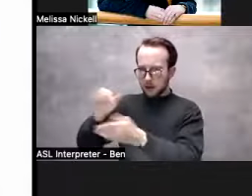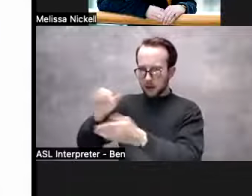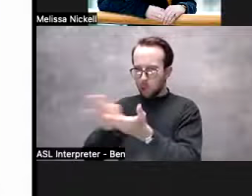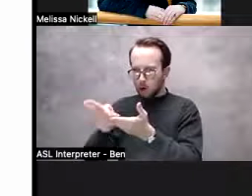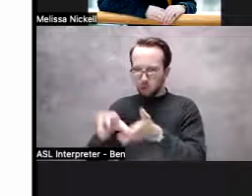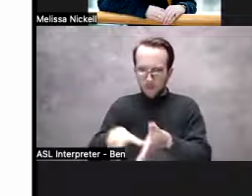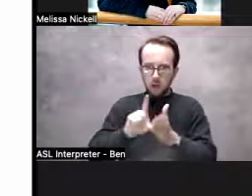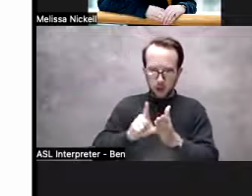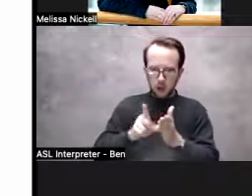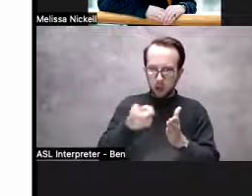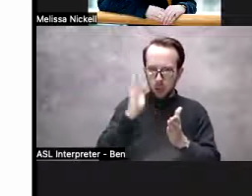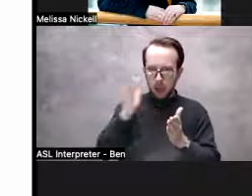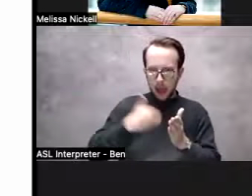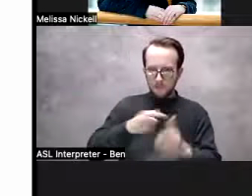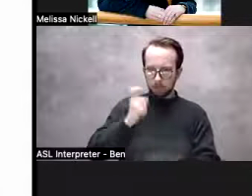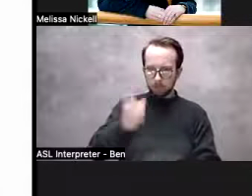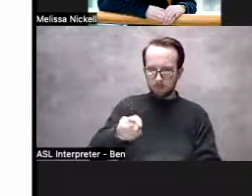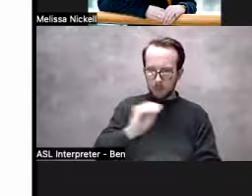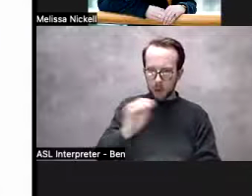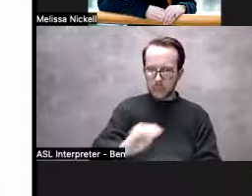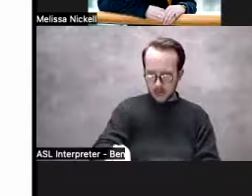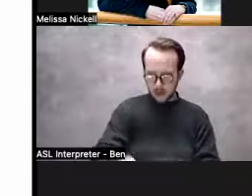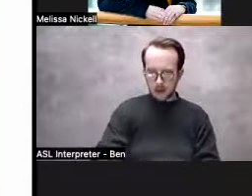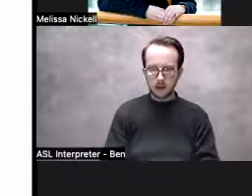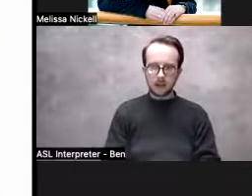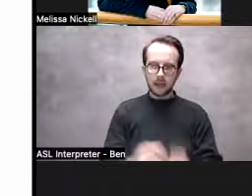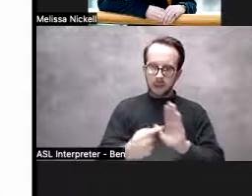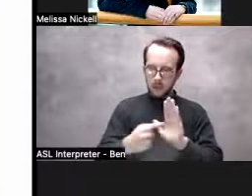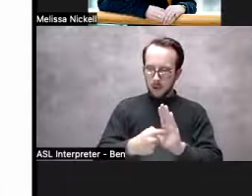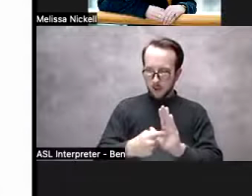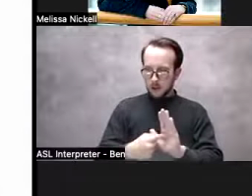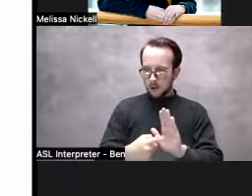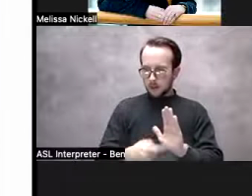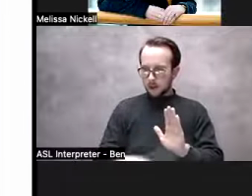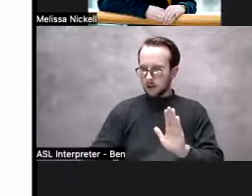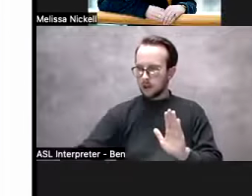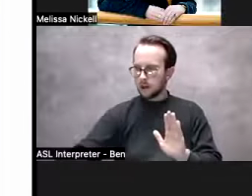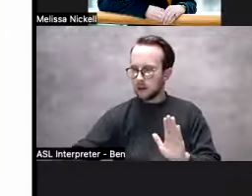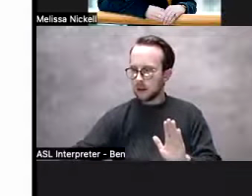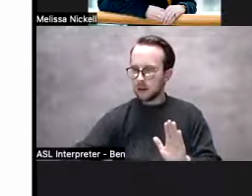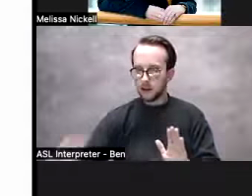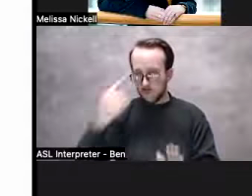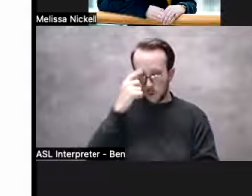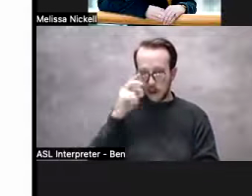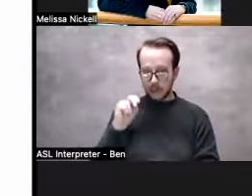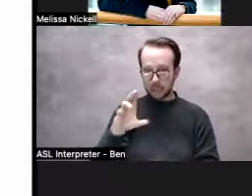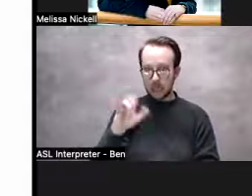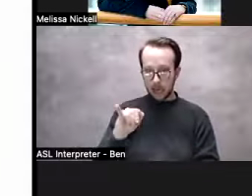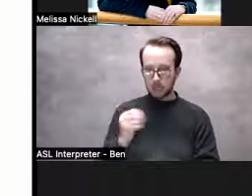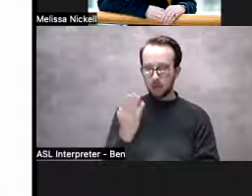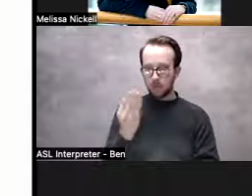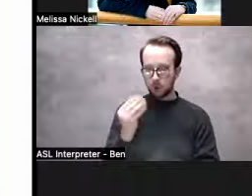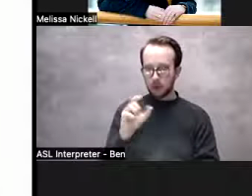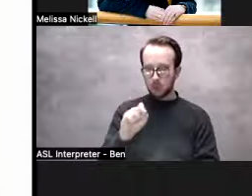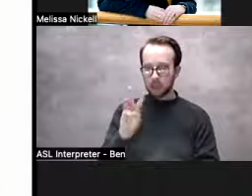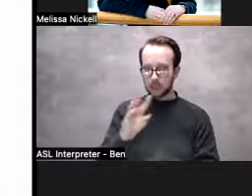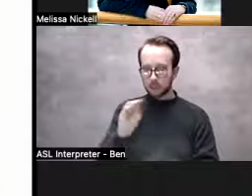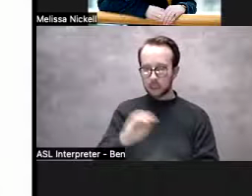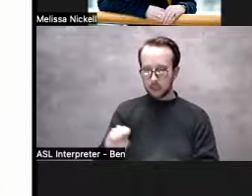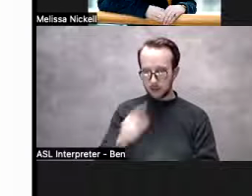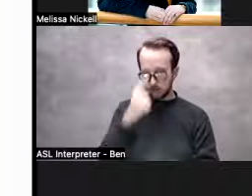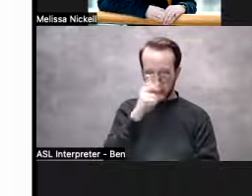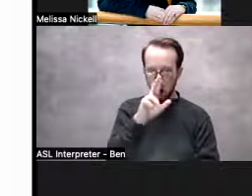get a percentile. So, for example, if the pay line for NCI is 14.6% for R01s,